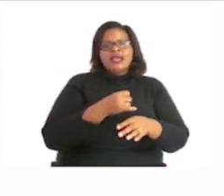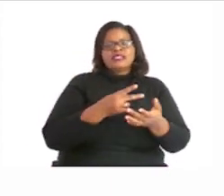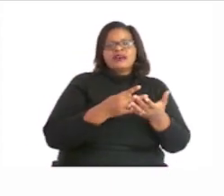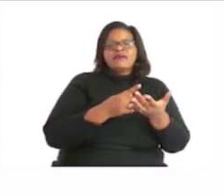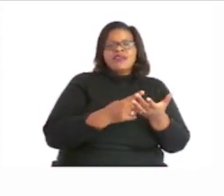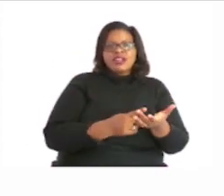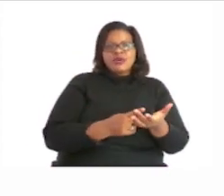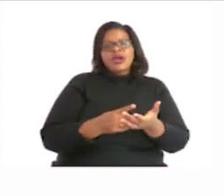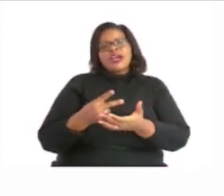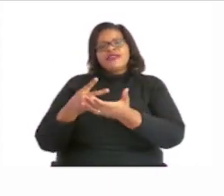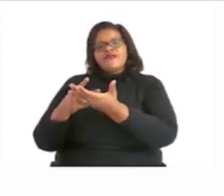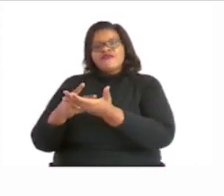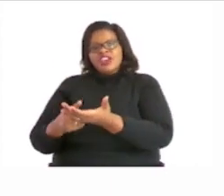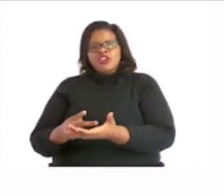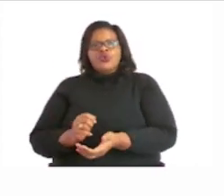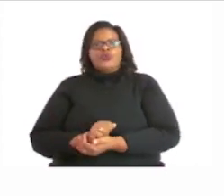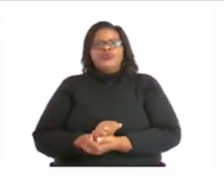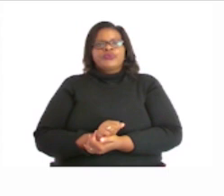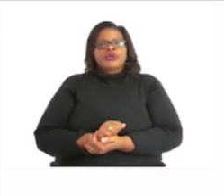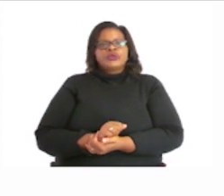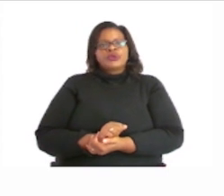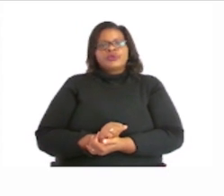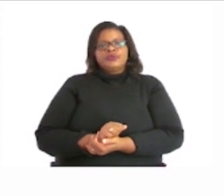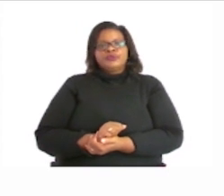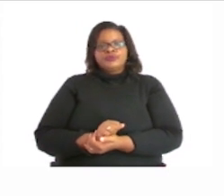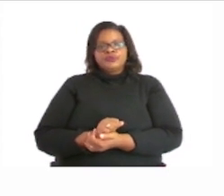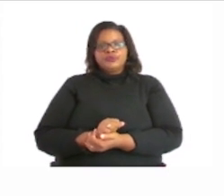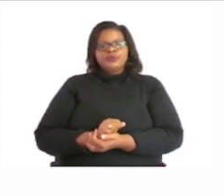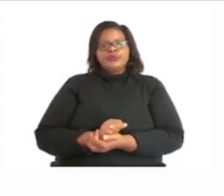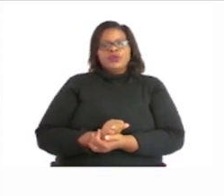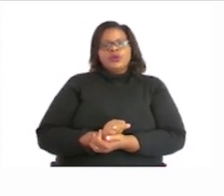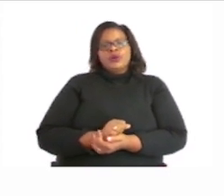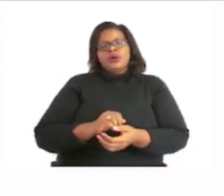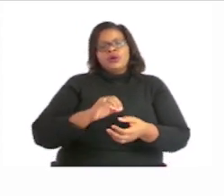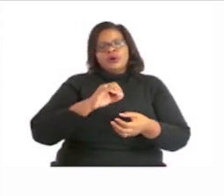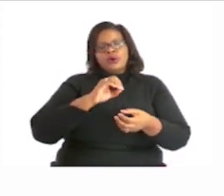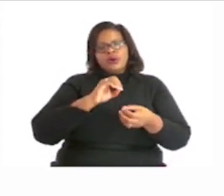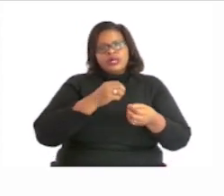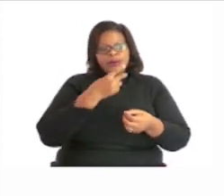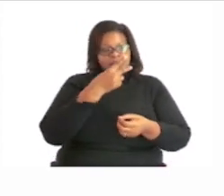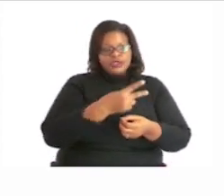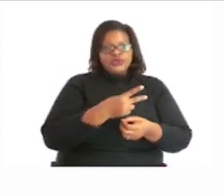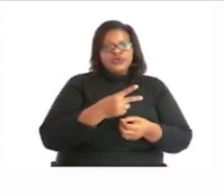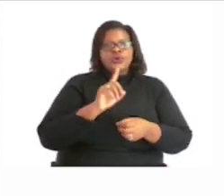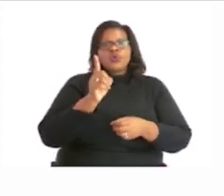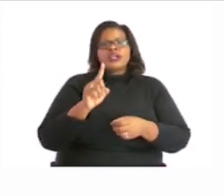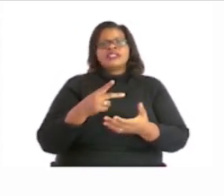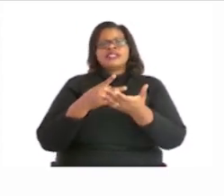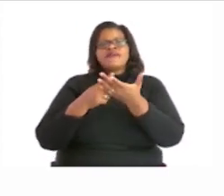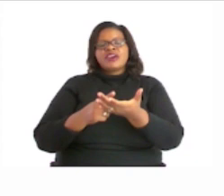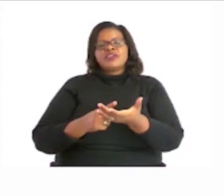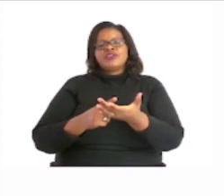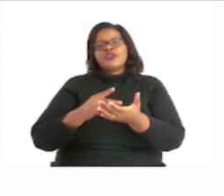value of the 2. Then we want both the place value and the value. What is the value of the